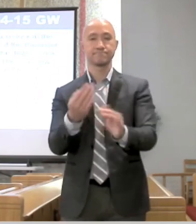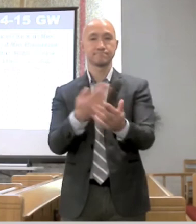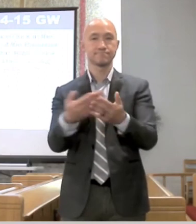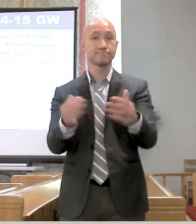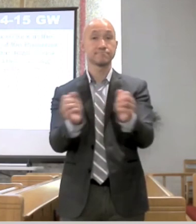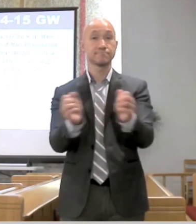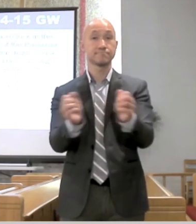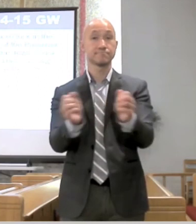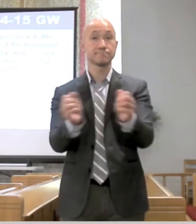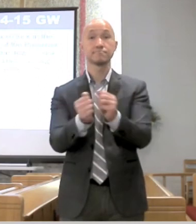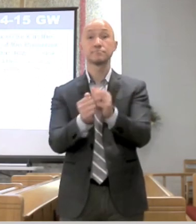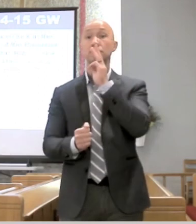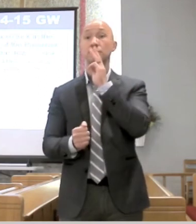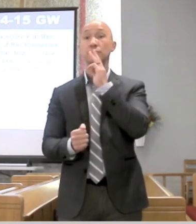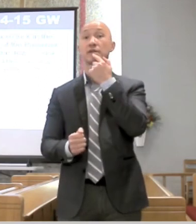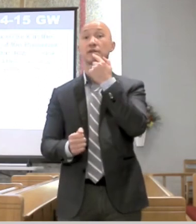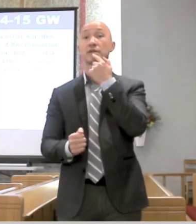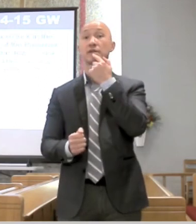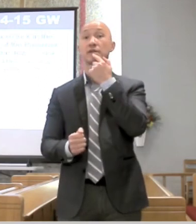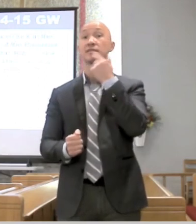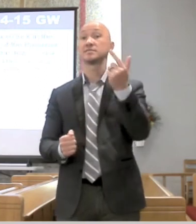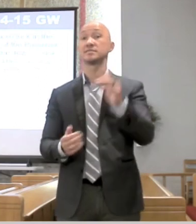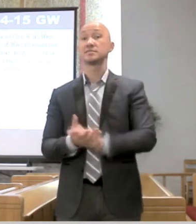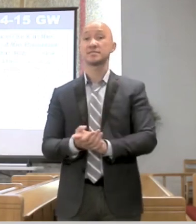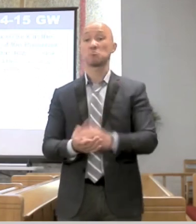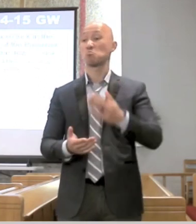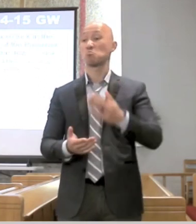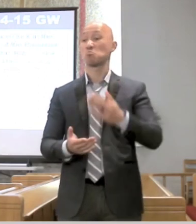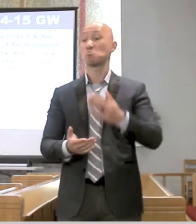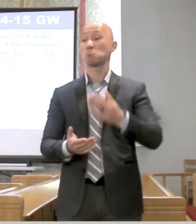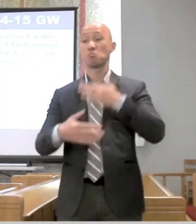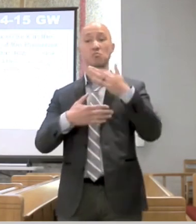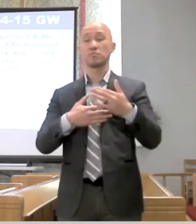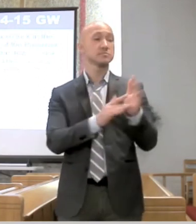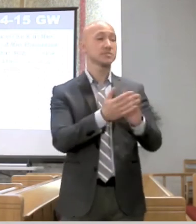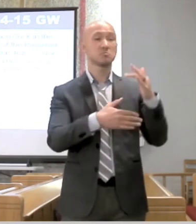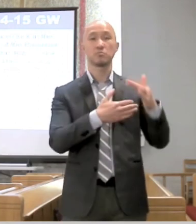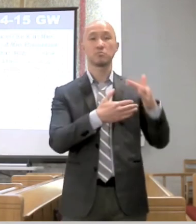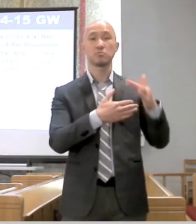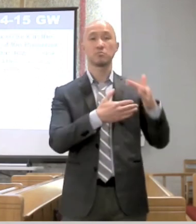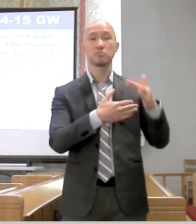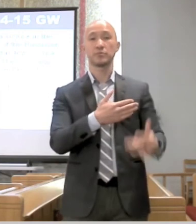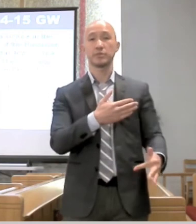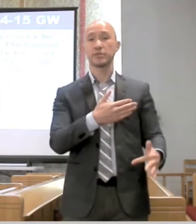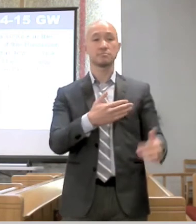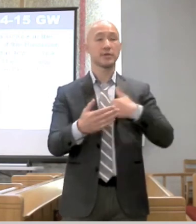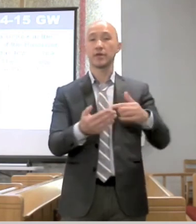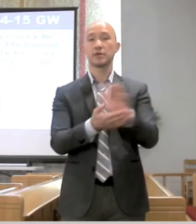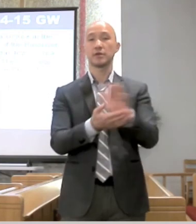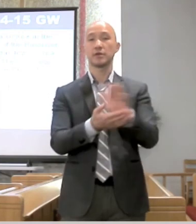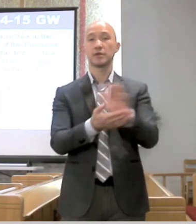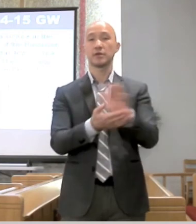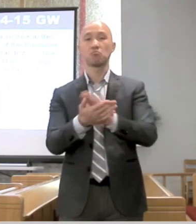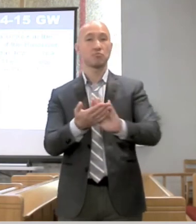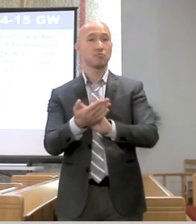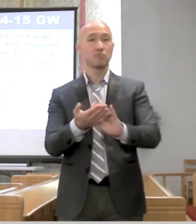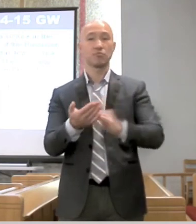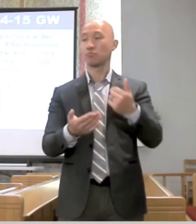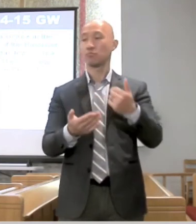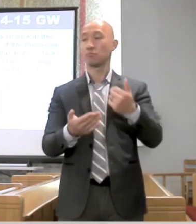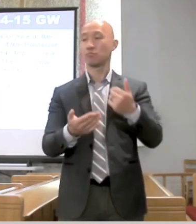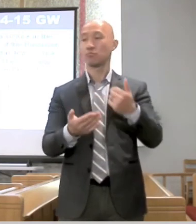Another telling exclamation that their wickedness and their passions had gone beyond